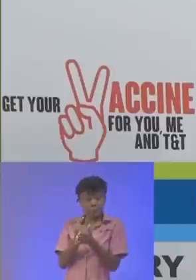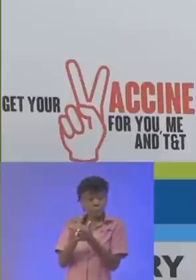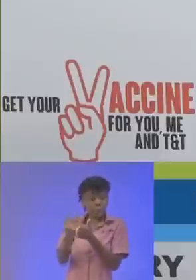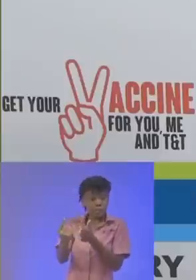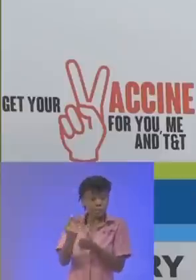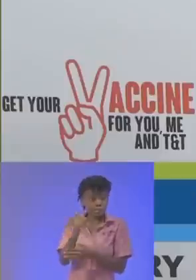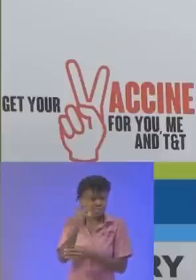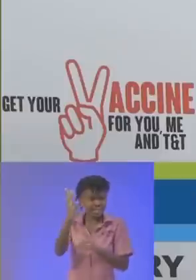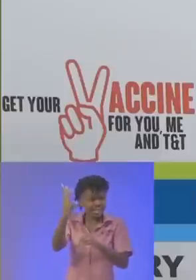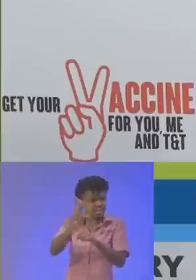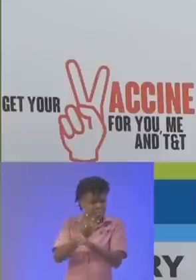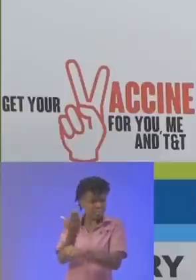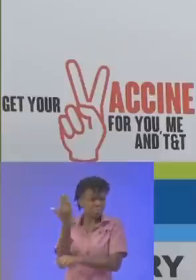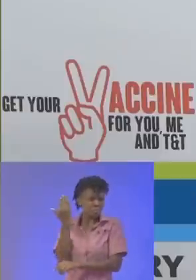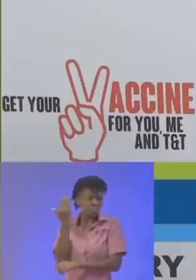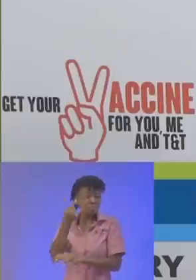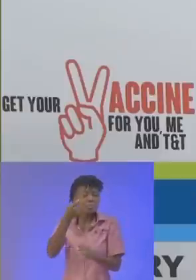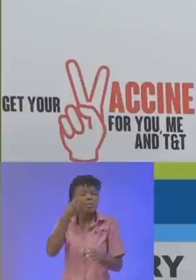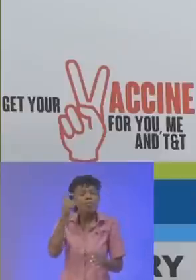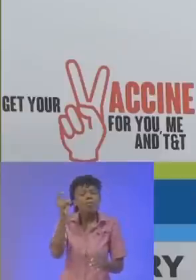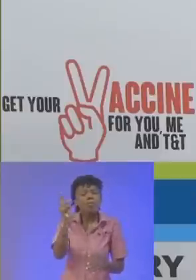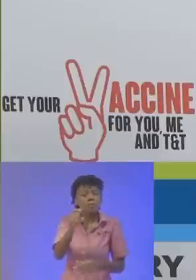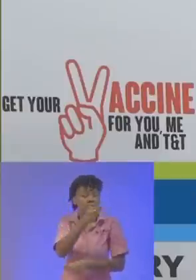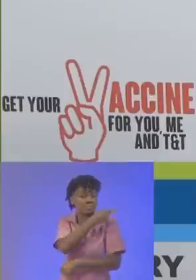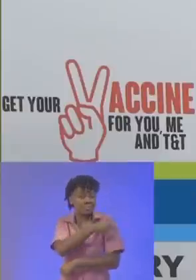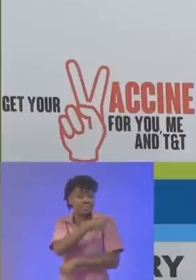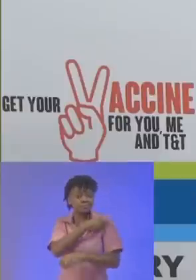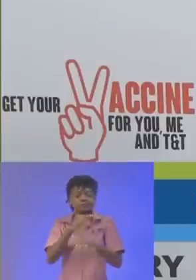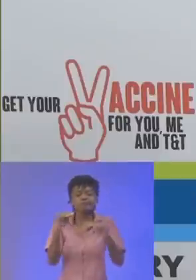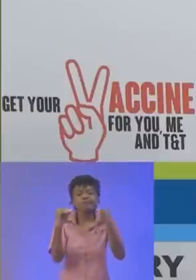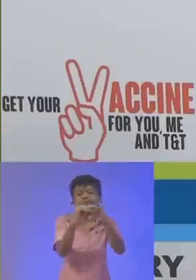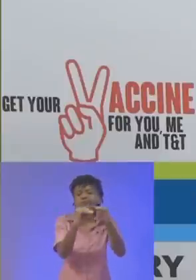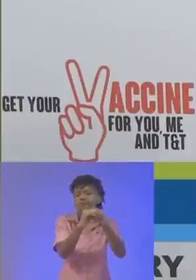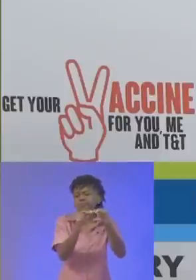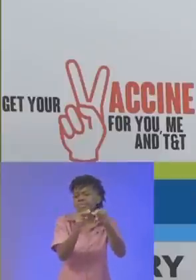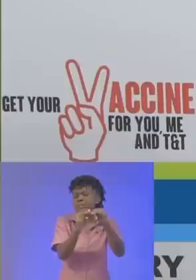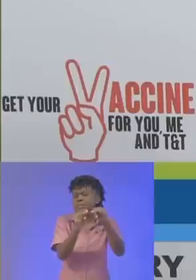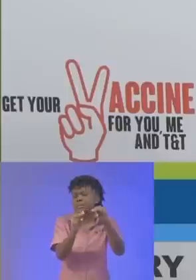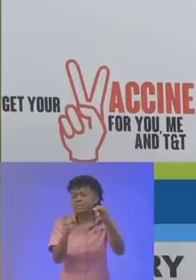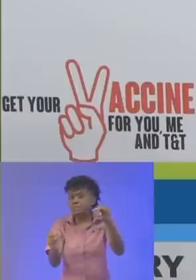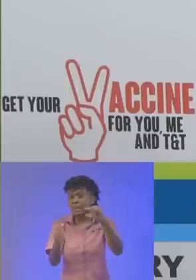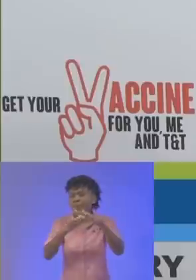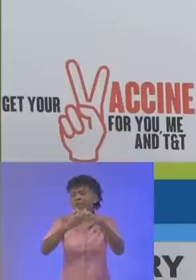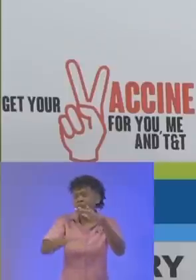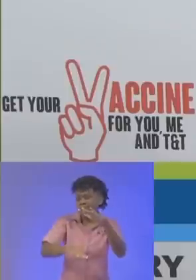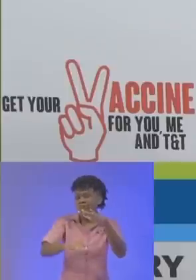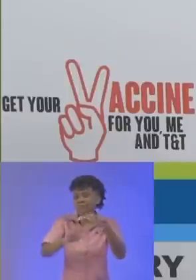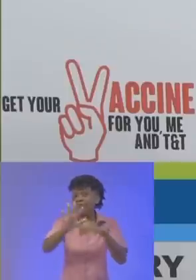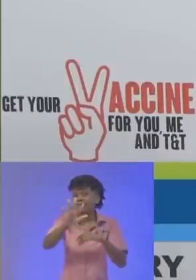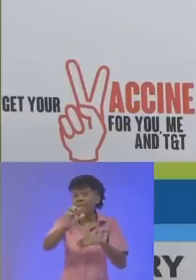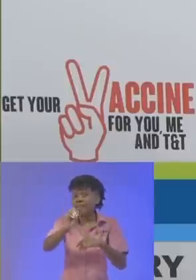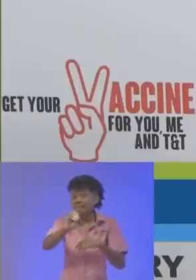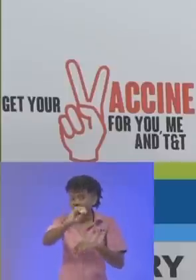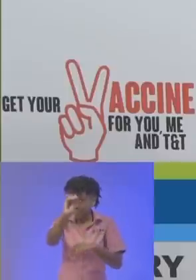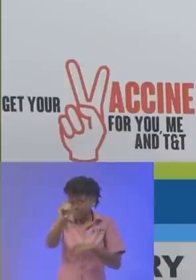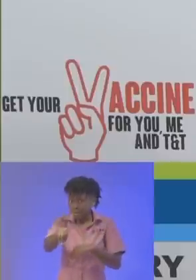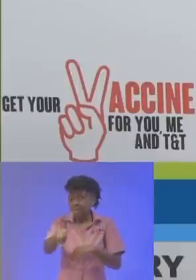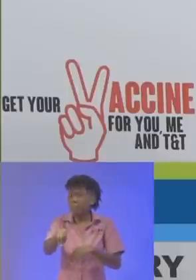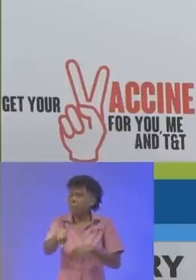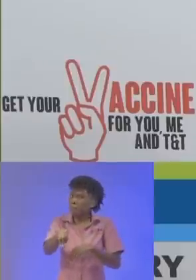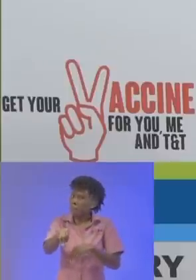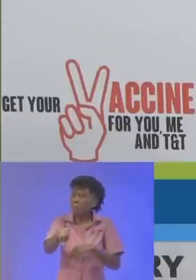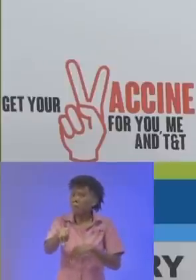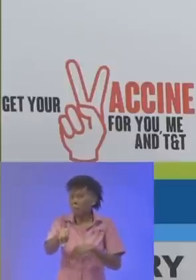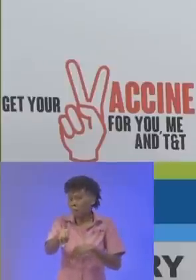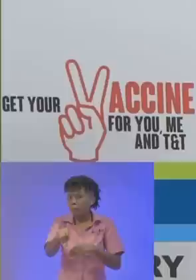hospital occupancy has decreased to under 50%. And today, after